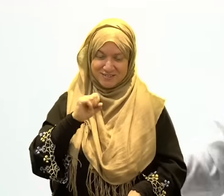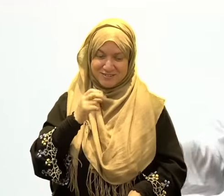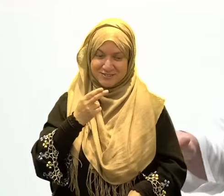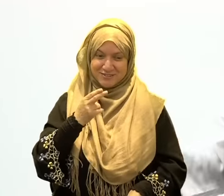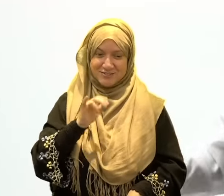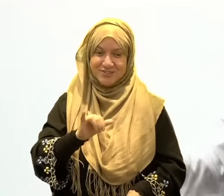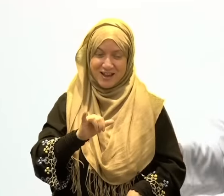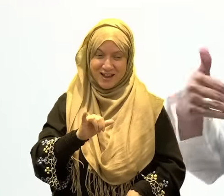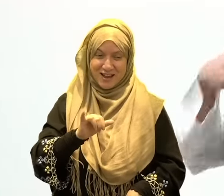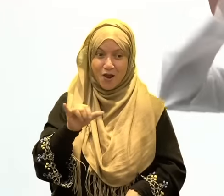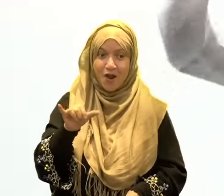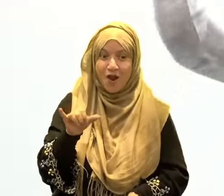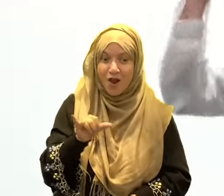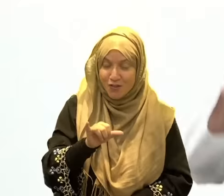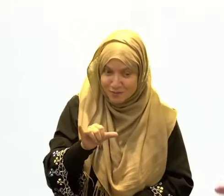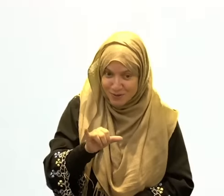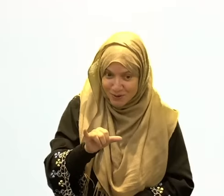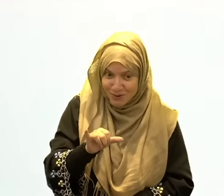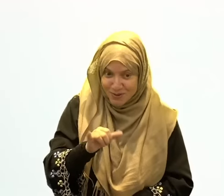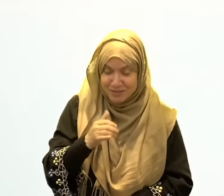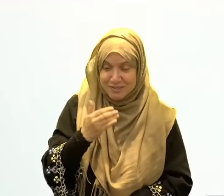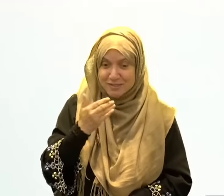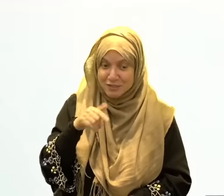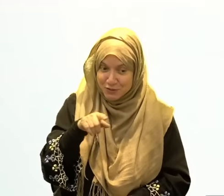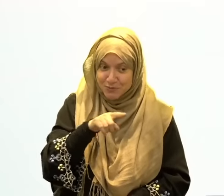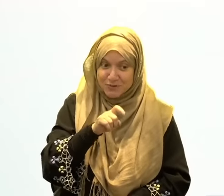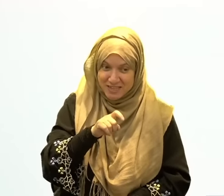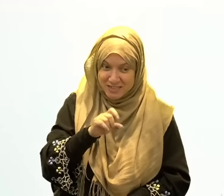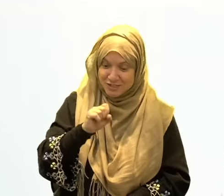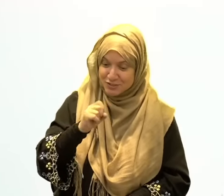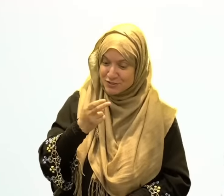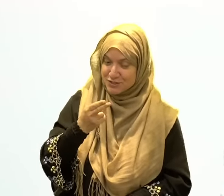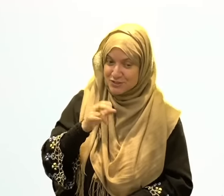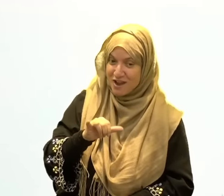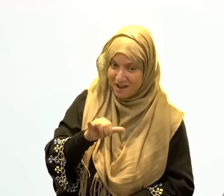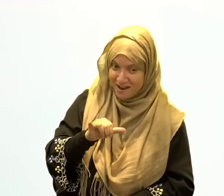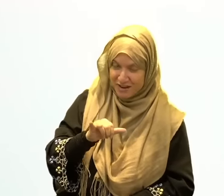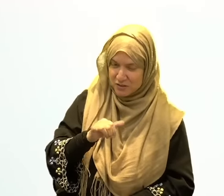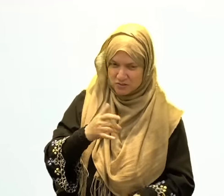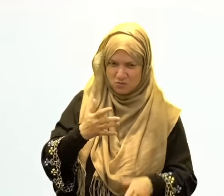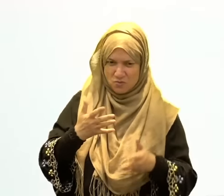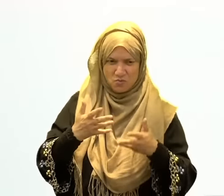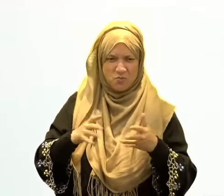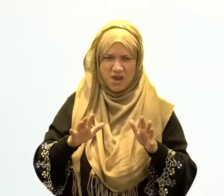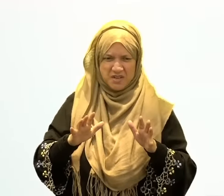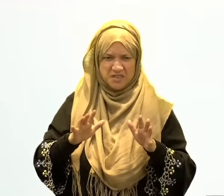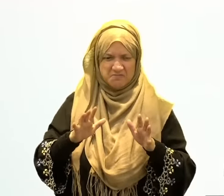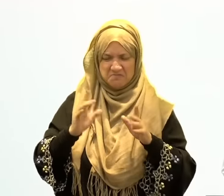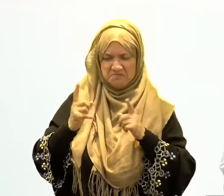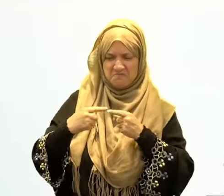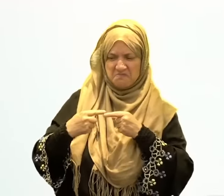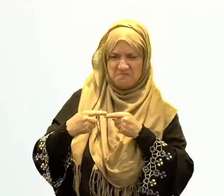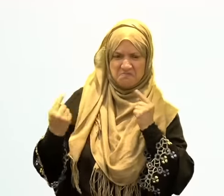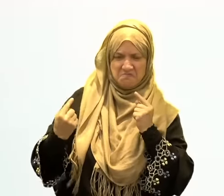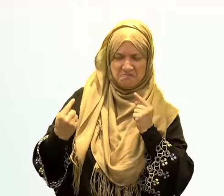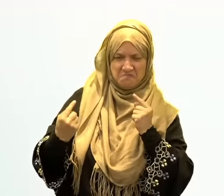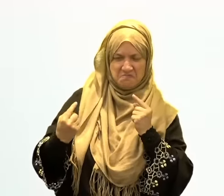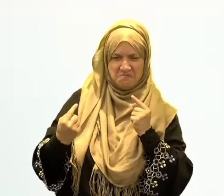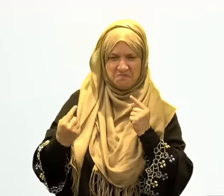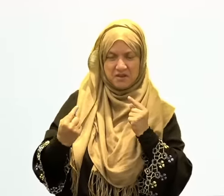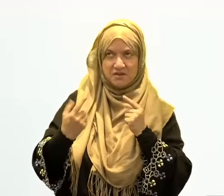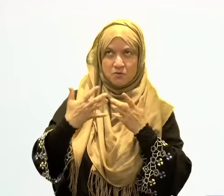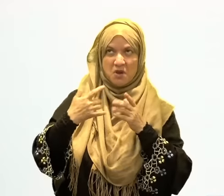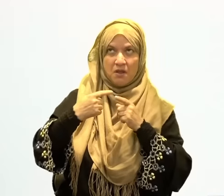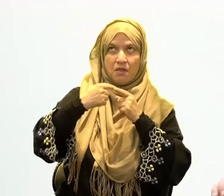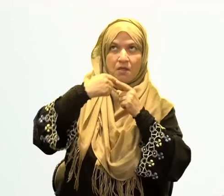the punishment of the fire was being completely disconnected from Allah subhanahu wa ta'ala. It was personal. Because